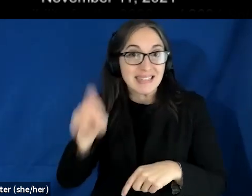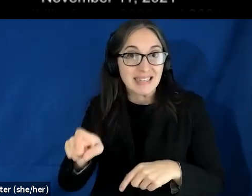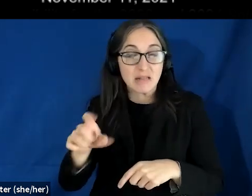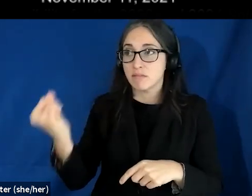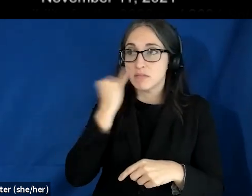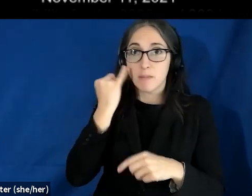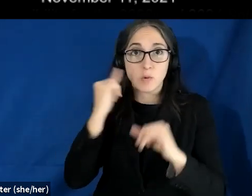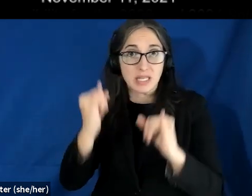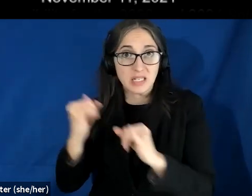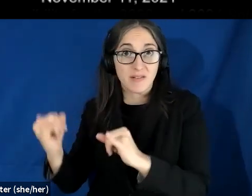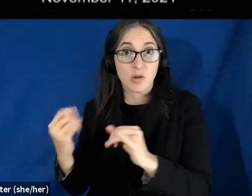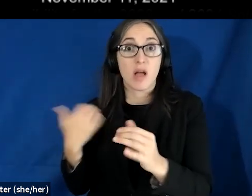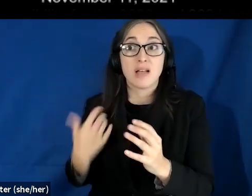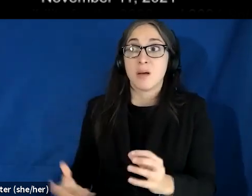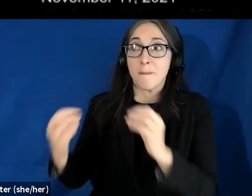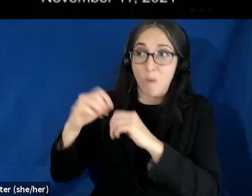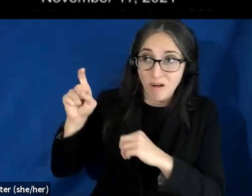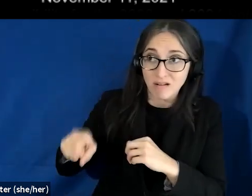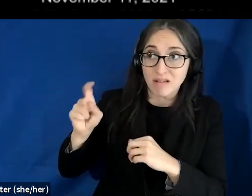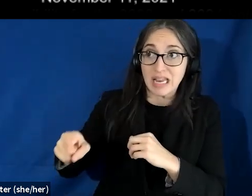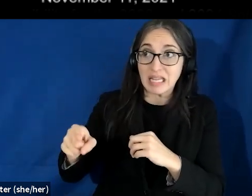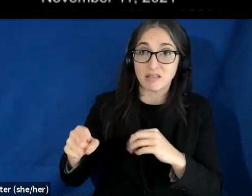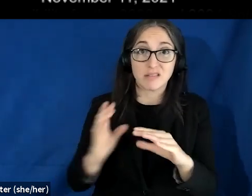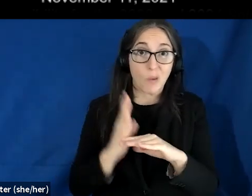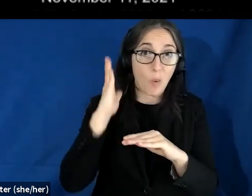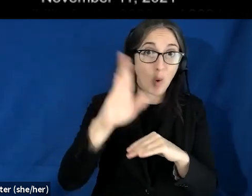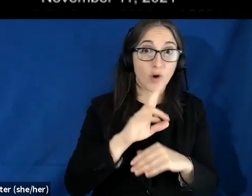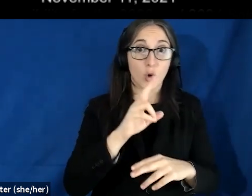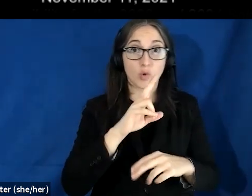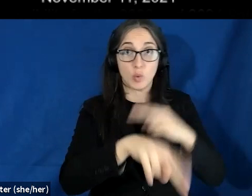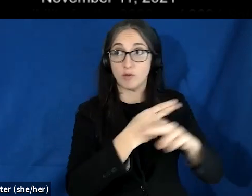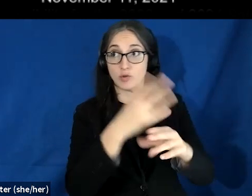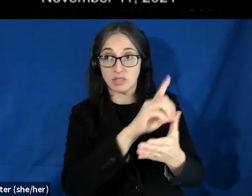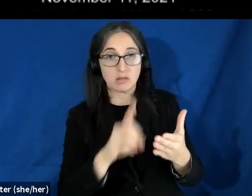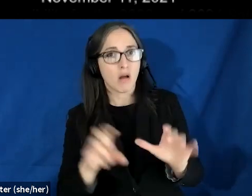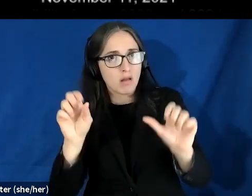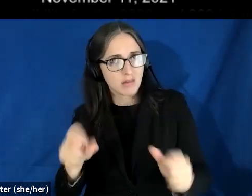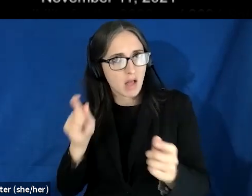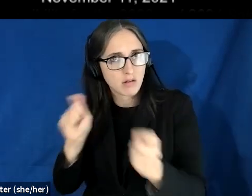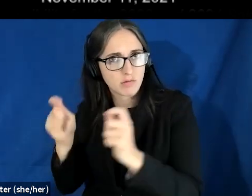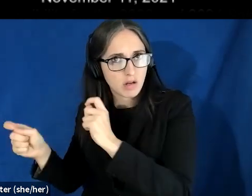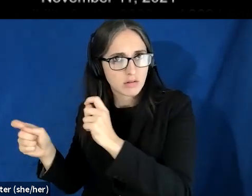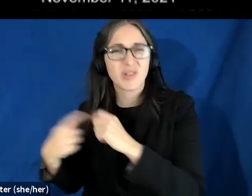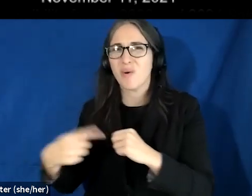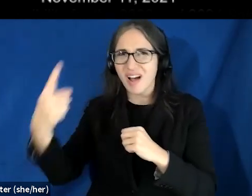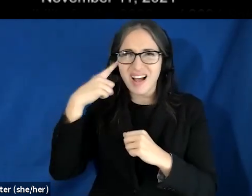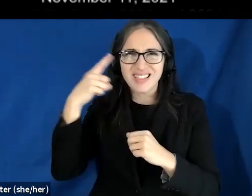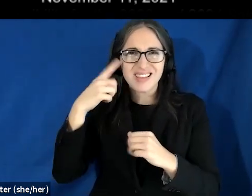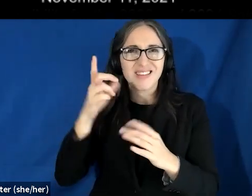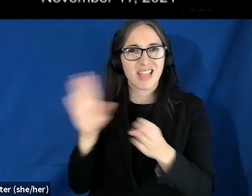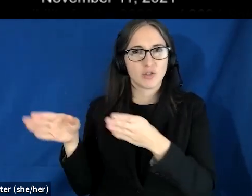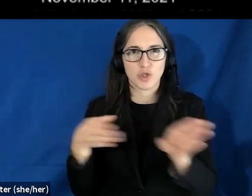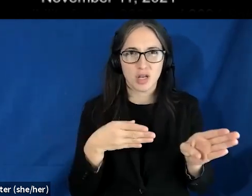what we've provided as far as universal design. So I think the paradigm shift should be from the design for the average student or